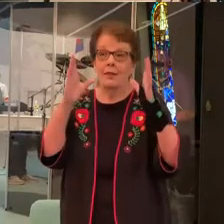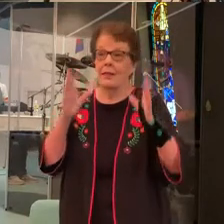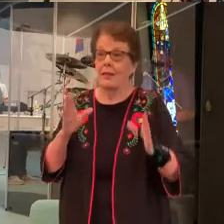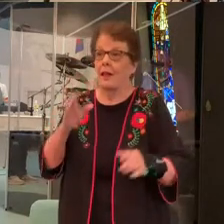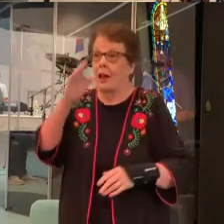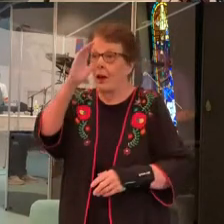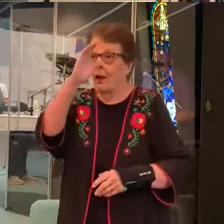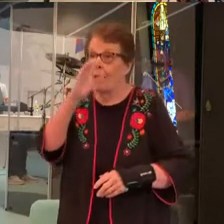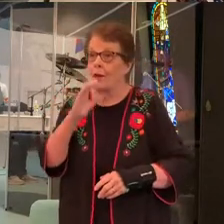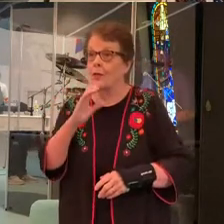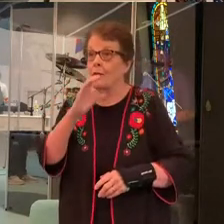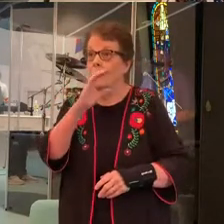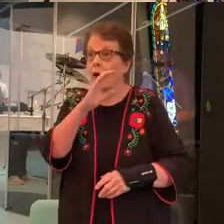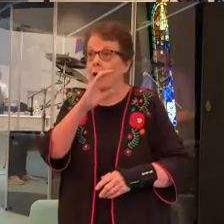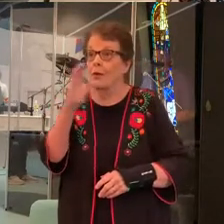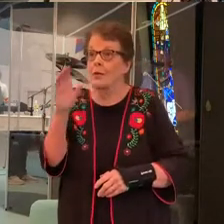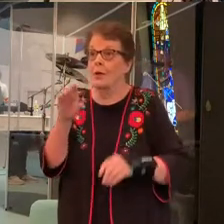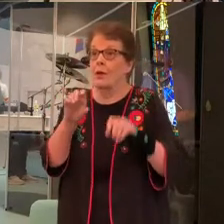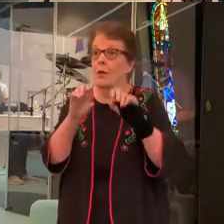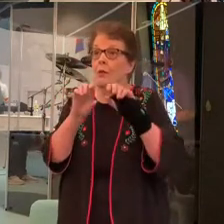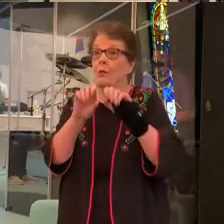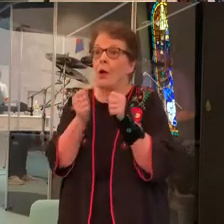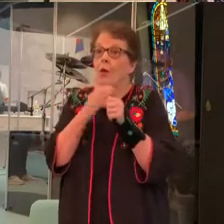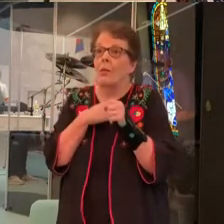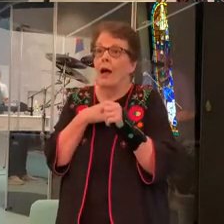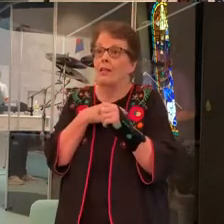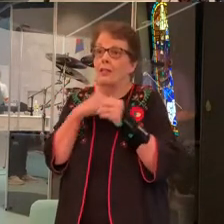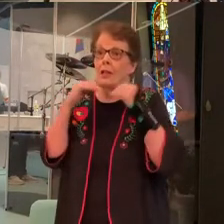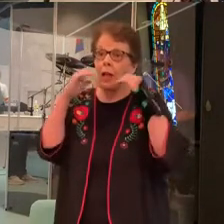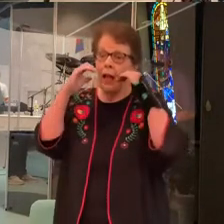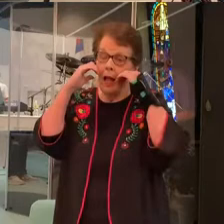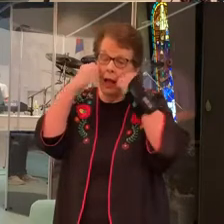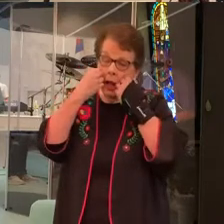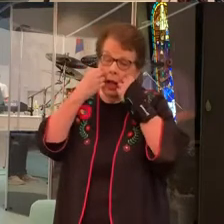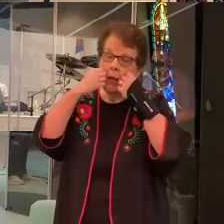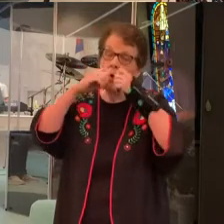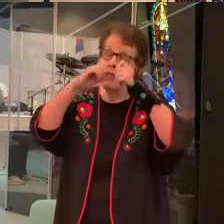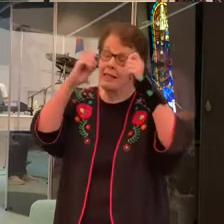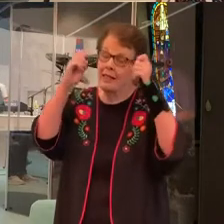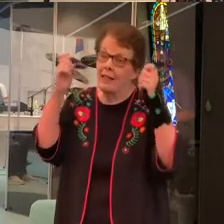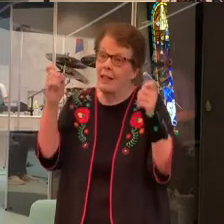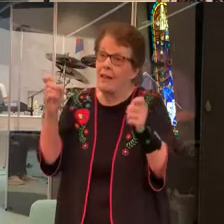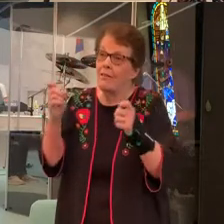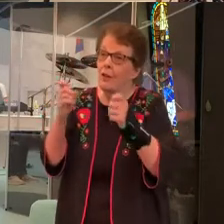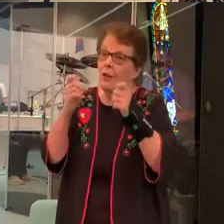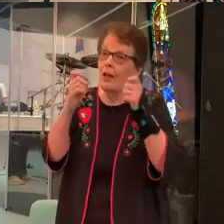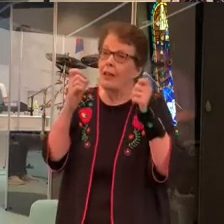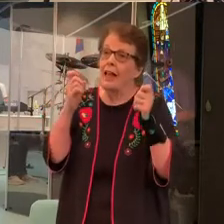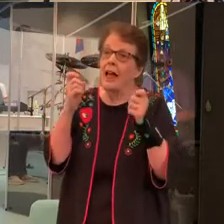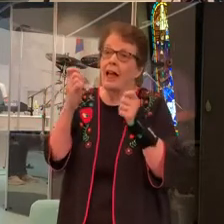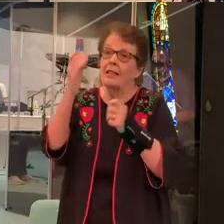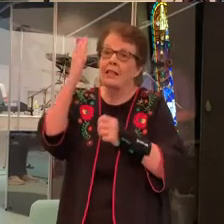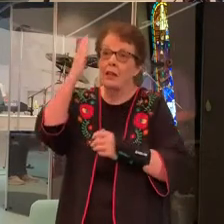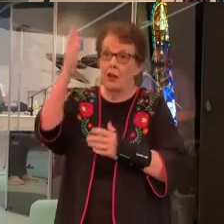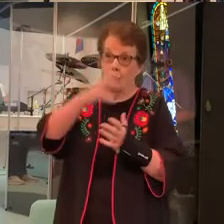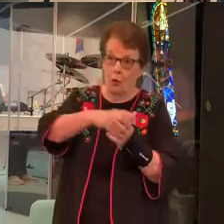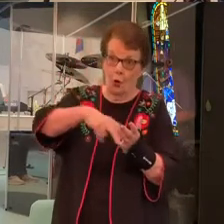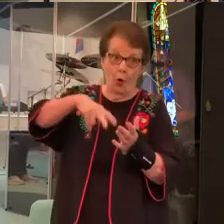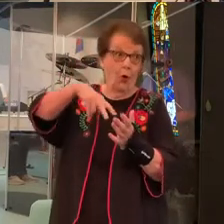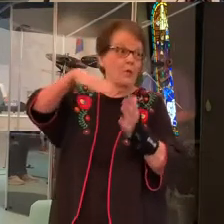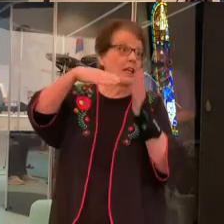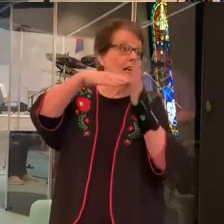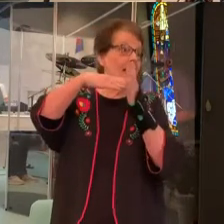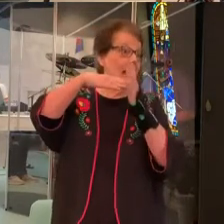a sinner's cross. You broke my shame and sinfulness.